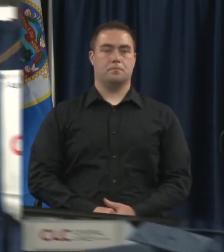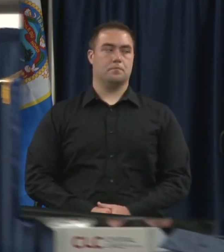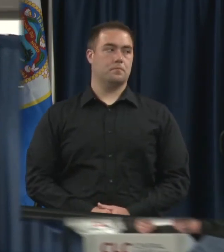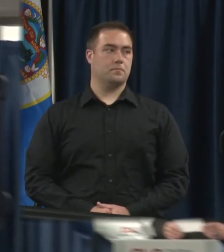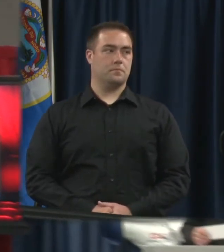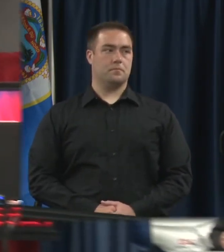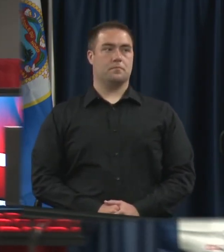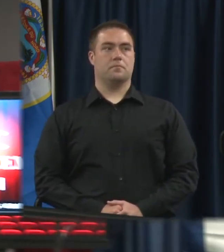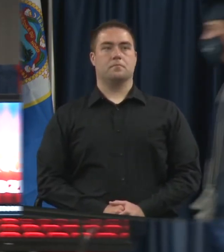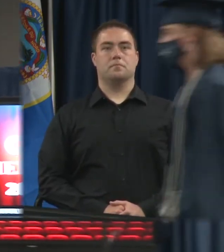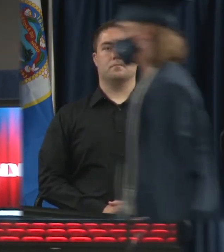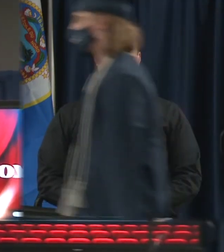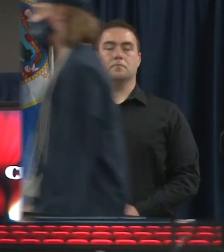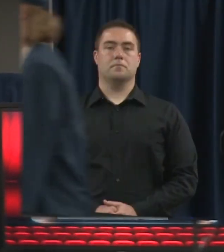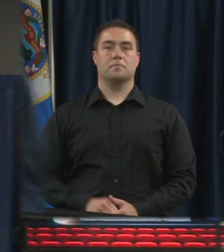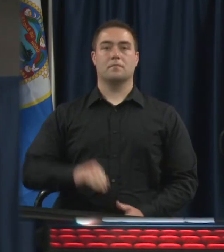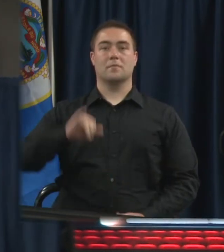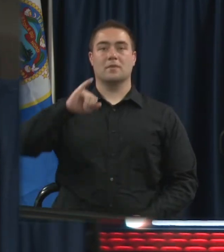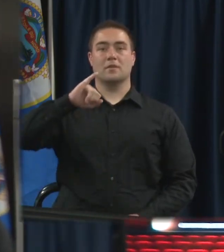Jack Richard Keene.